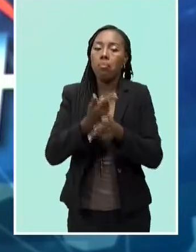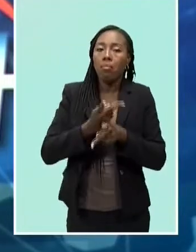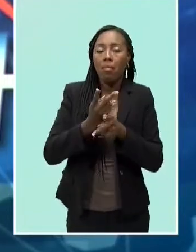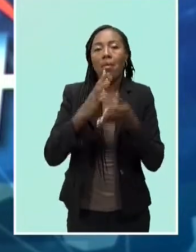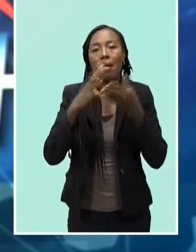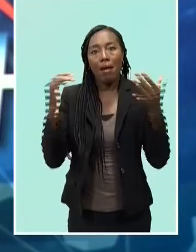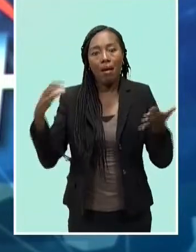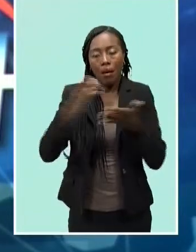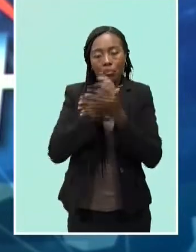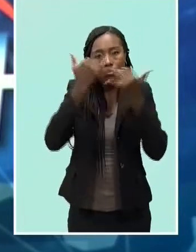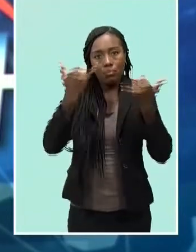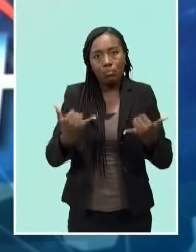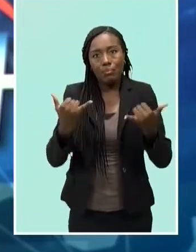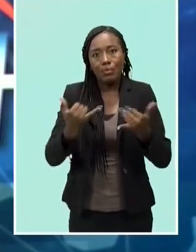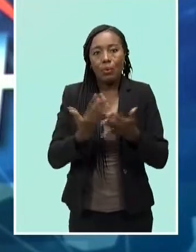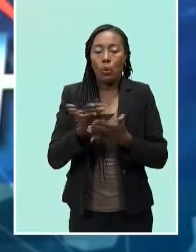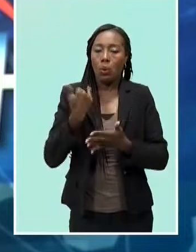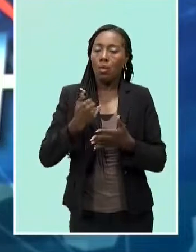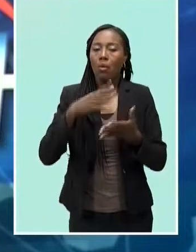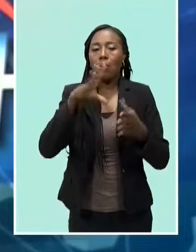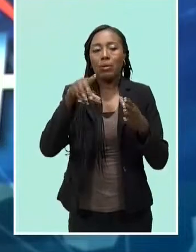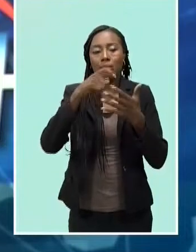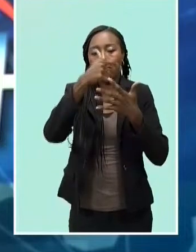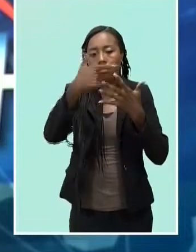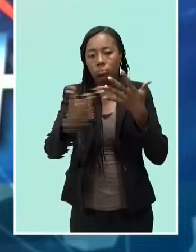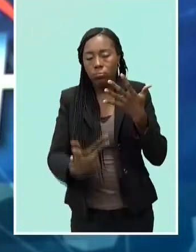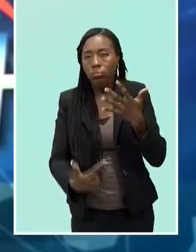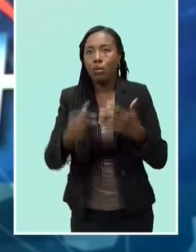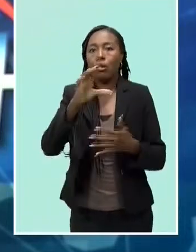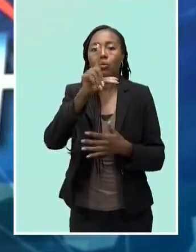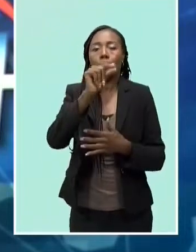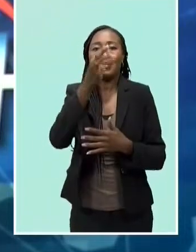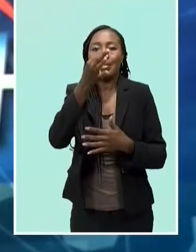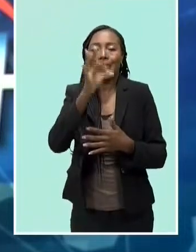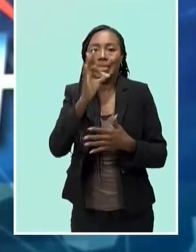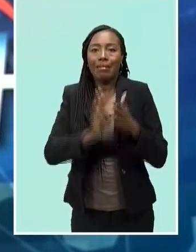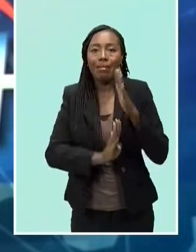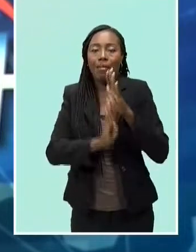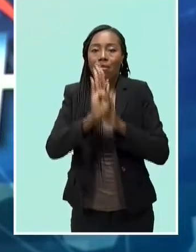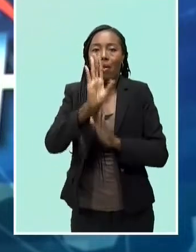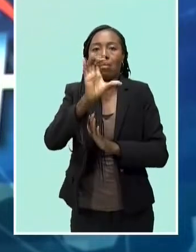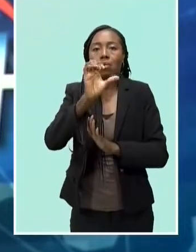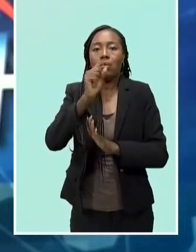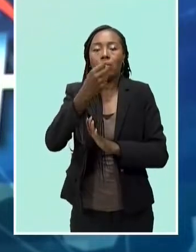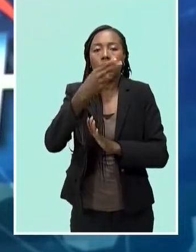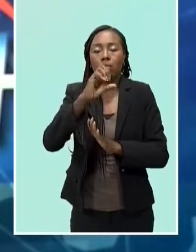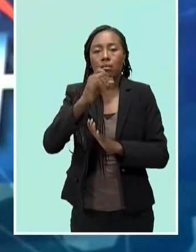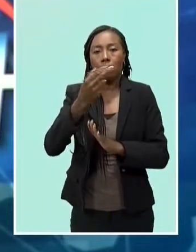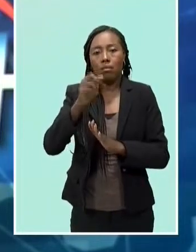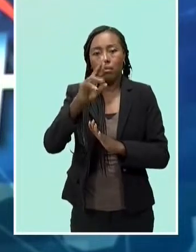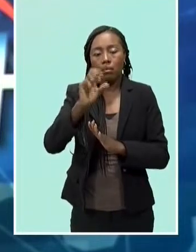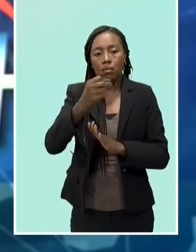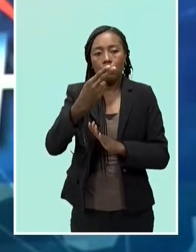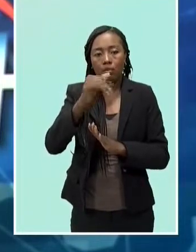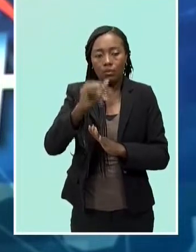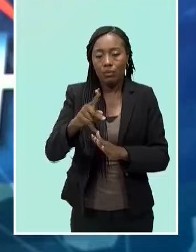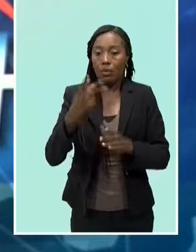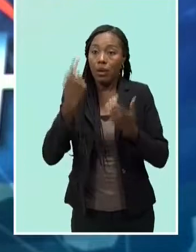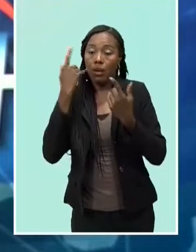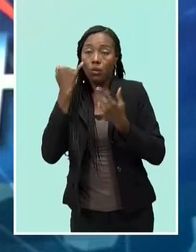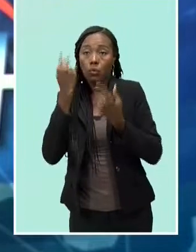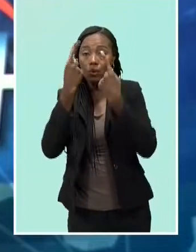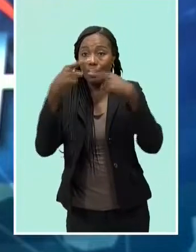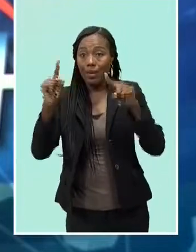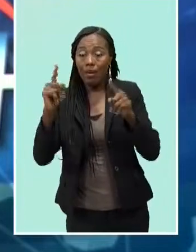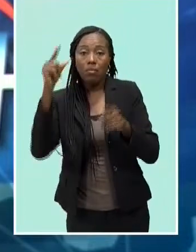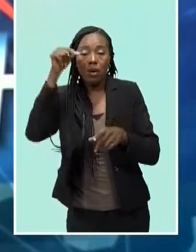Lucille Moe, the subject has been added to the list of 2019 National Development Scholarships. Now, for successful applicants, the government will cover